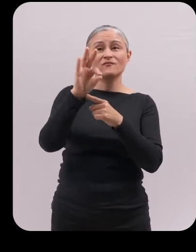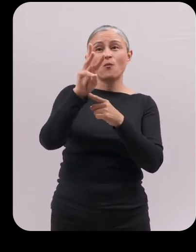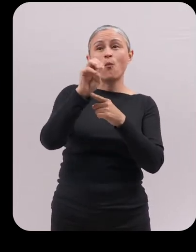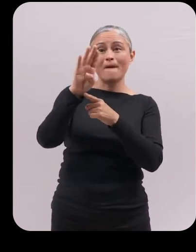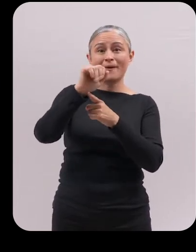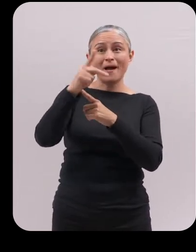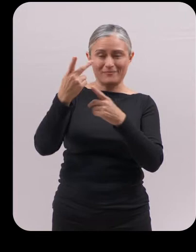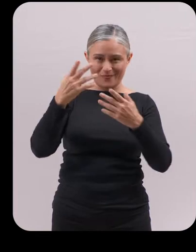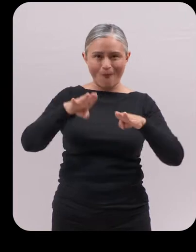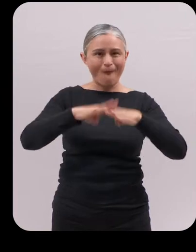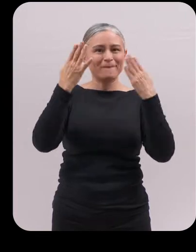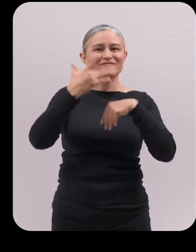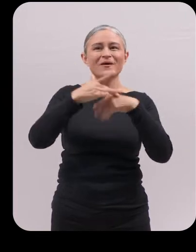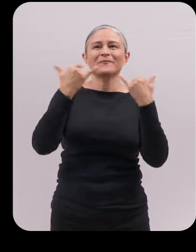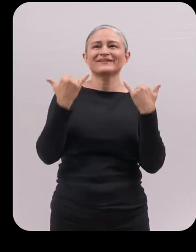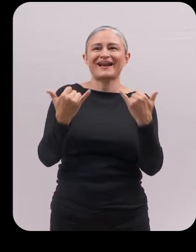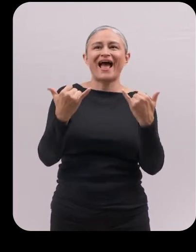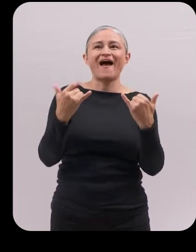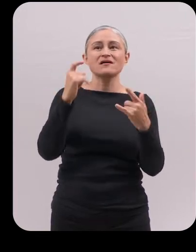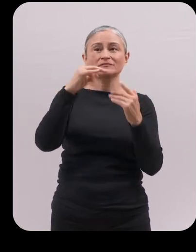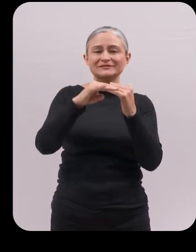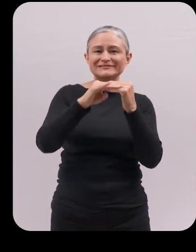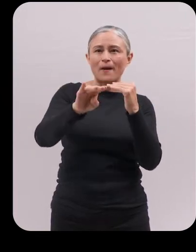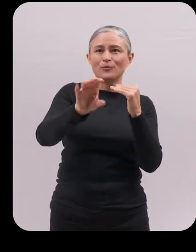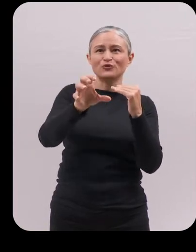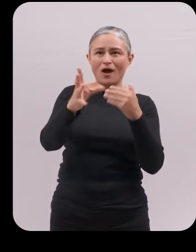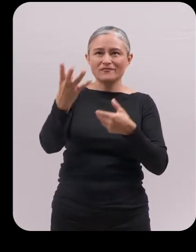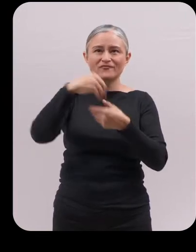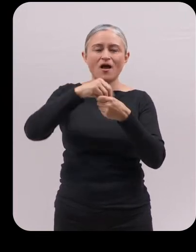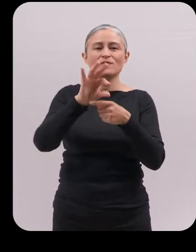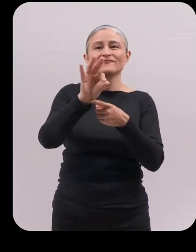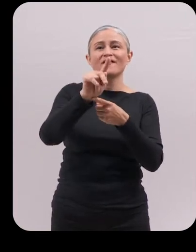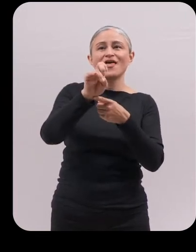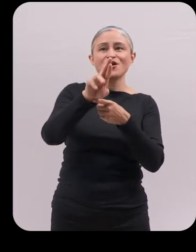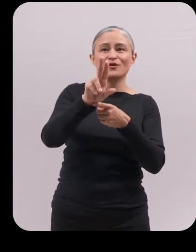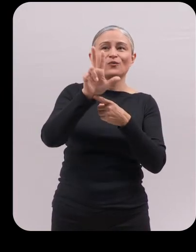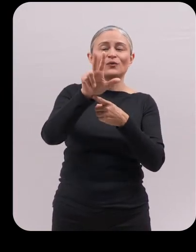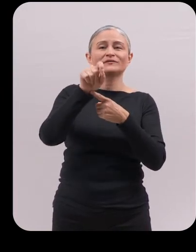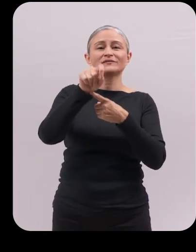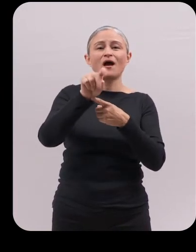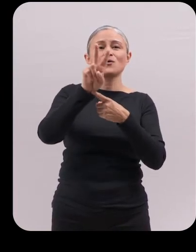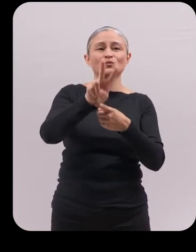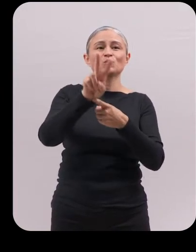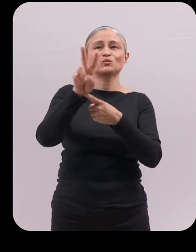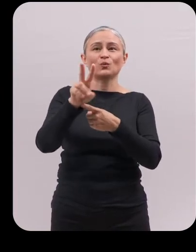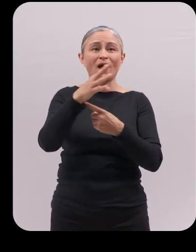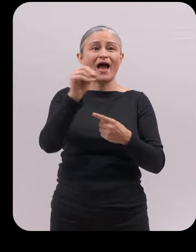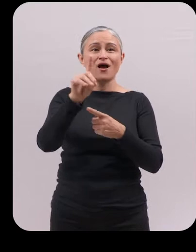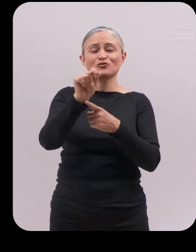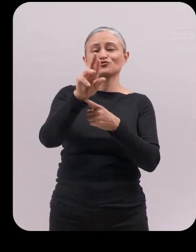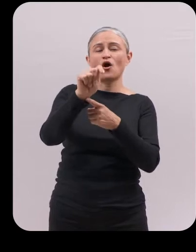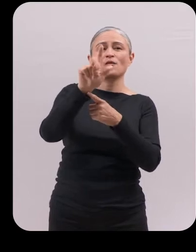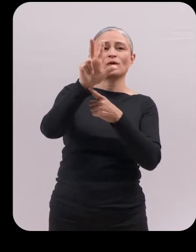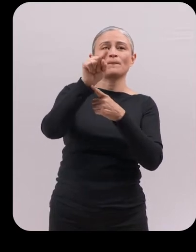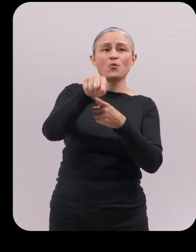today in the stable channel as part of Flutter 3.22 and Dart 3.4.